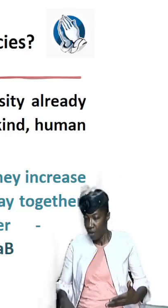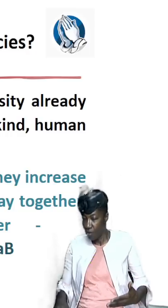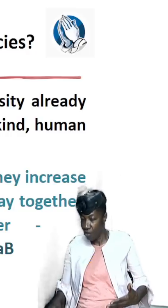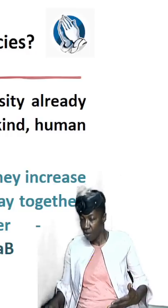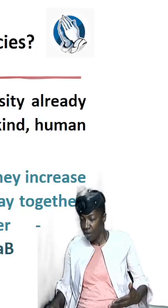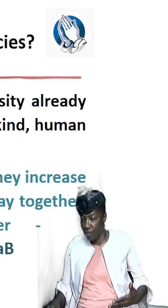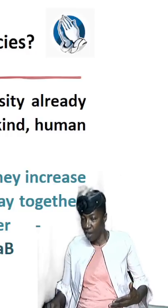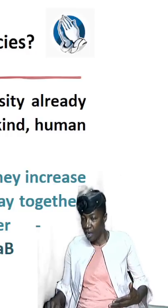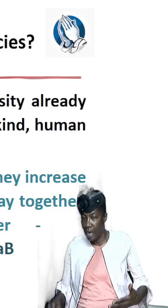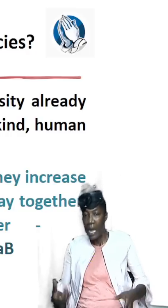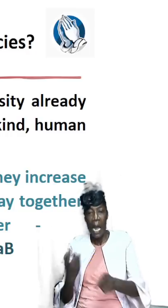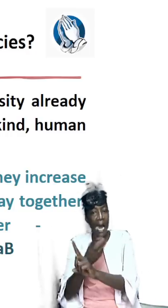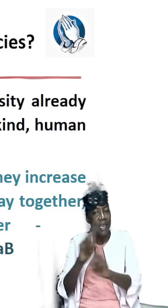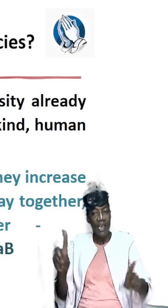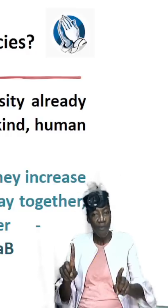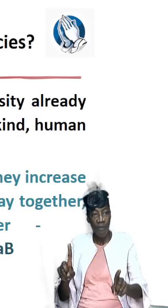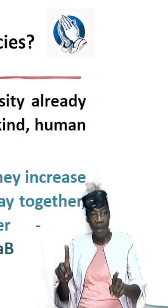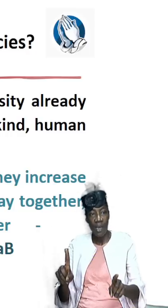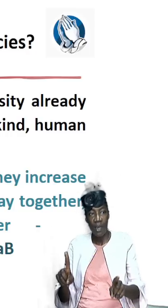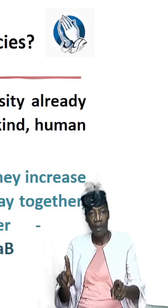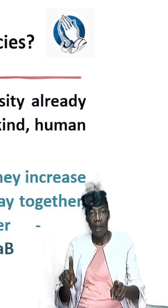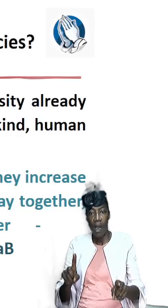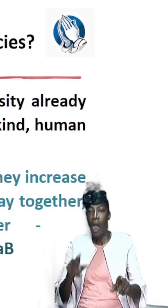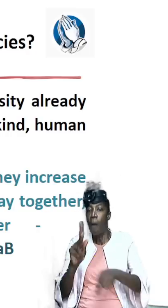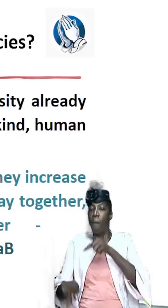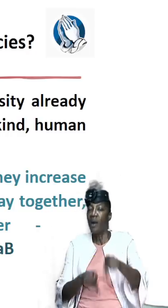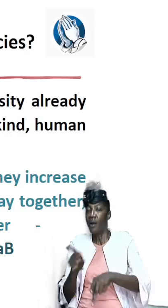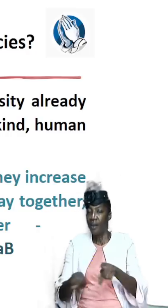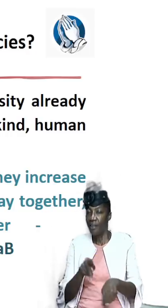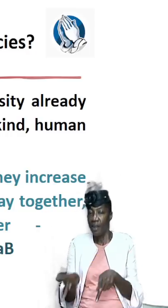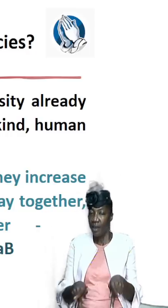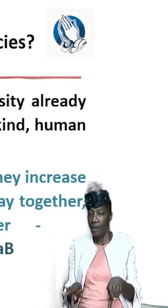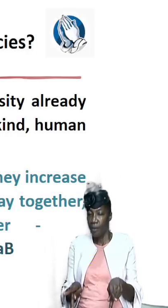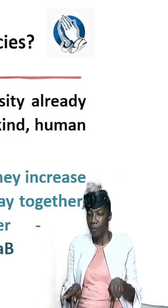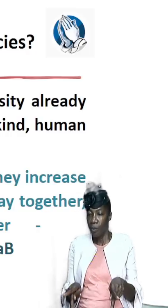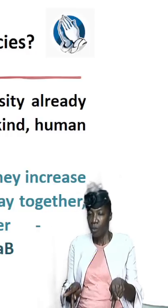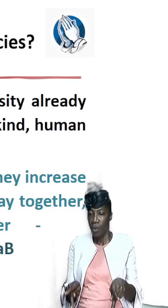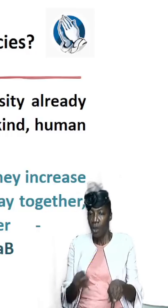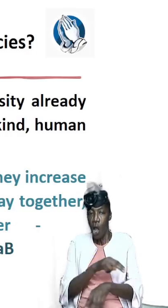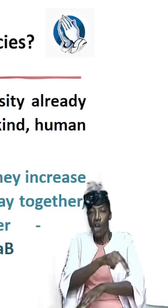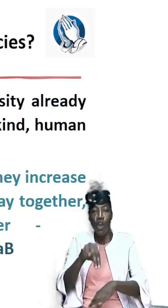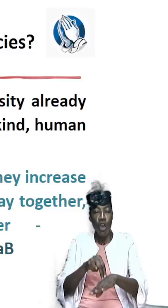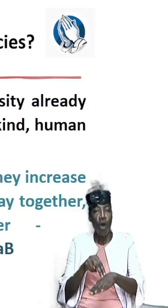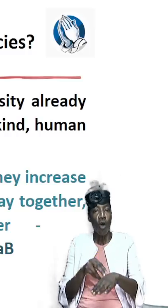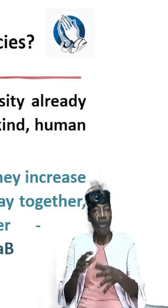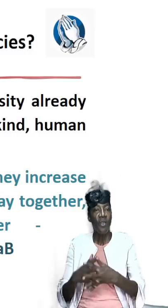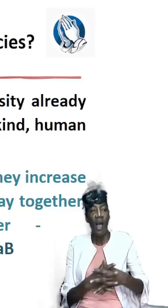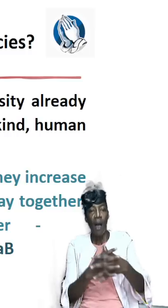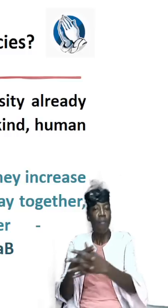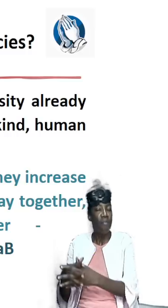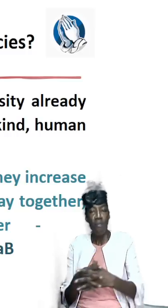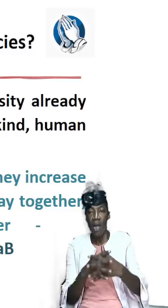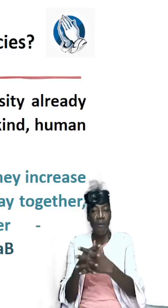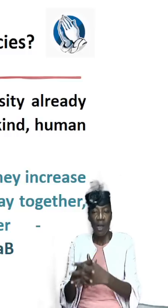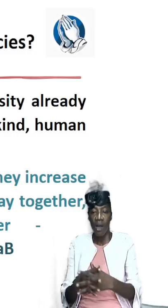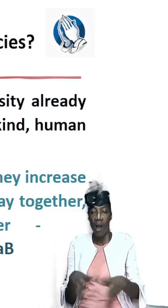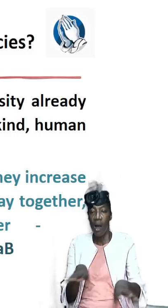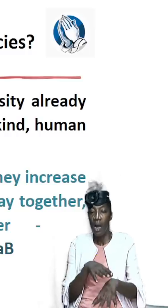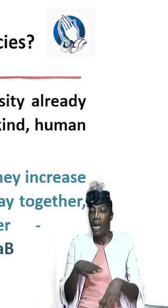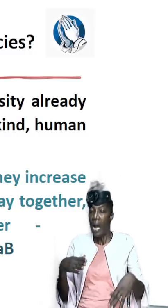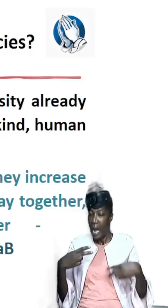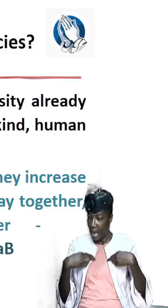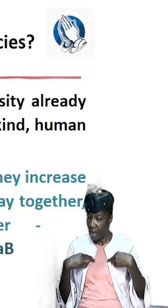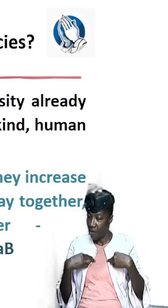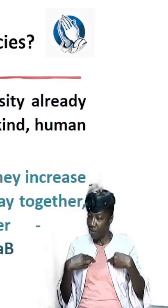is in Australia, mates with somebody from North America, they have children. There is nothing